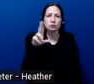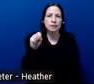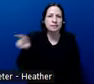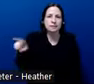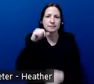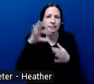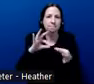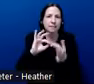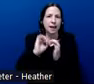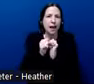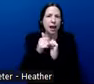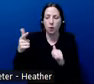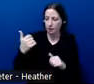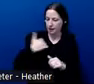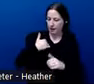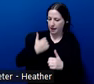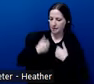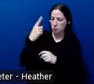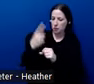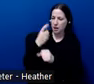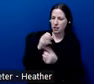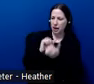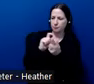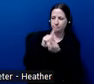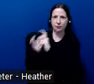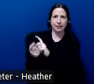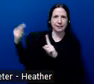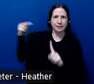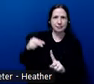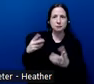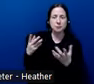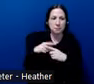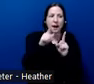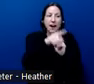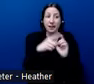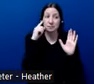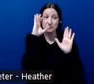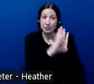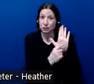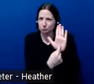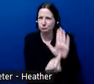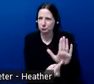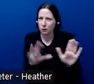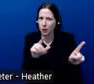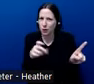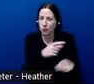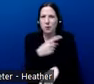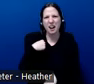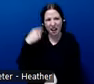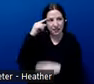Canada impacted her, but Brenda says if the picture is a clue, she has an idea. I would think it would have a lot to do with the